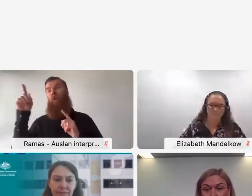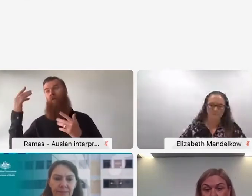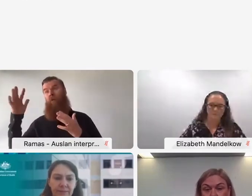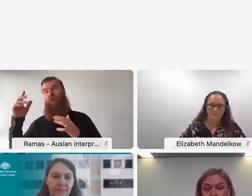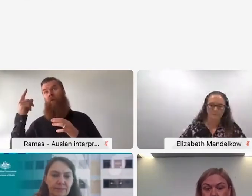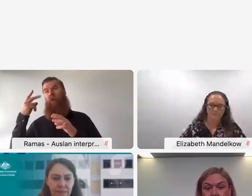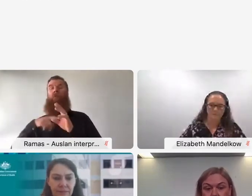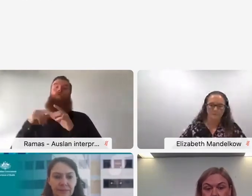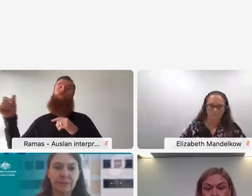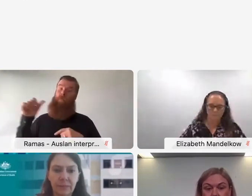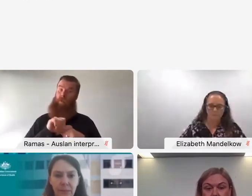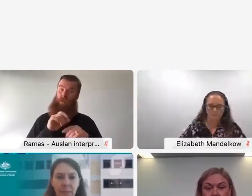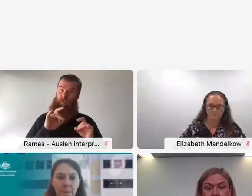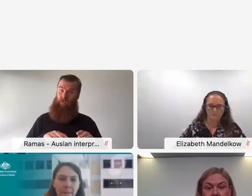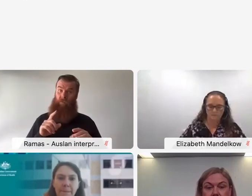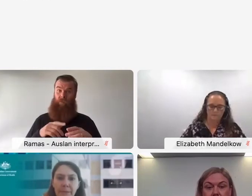that is possible.